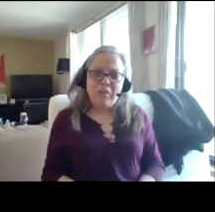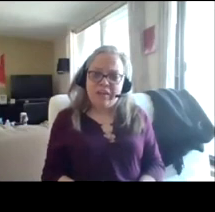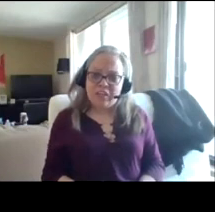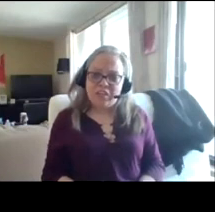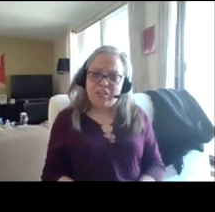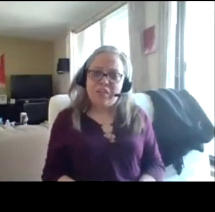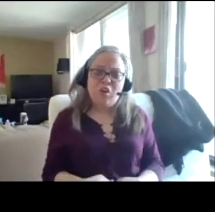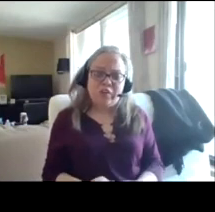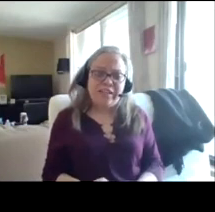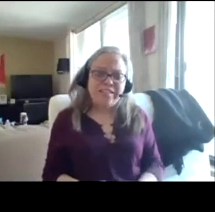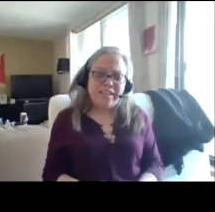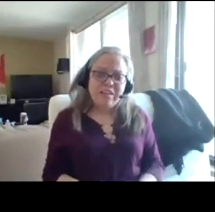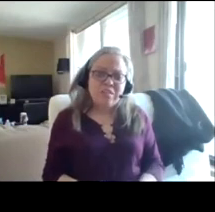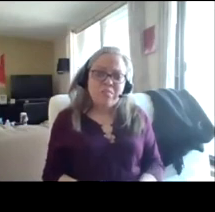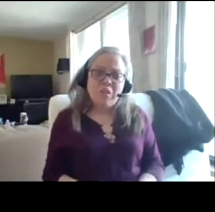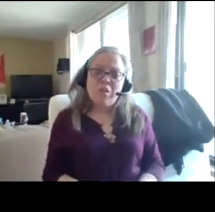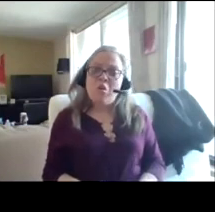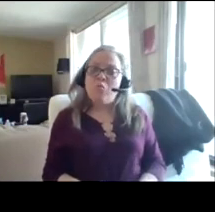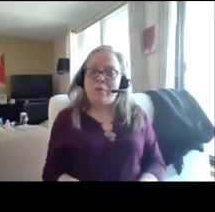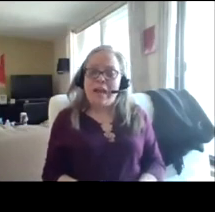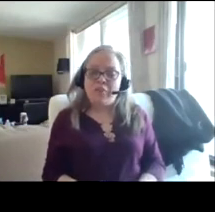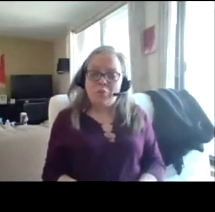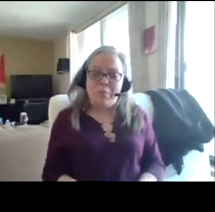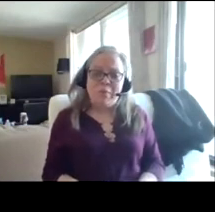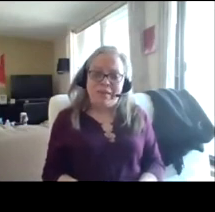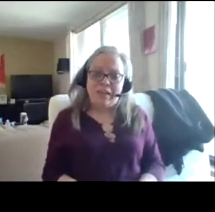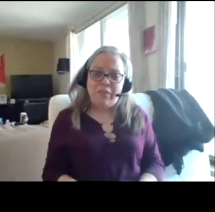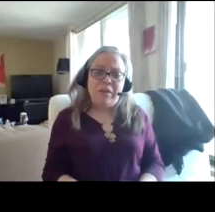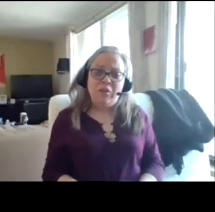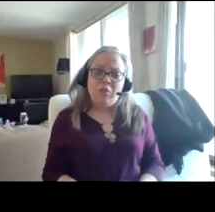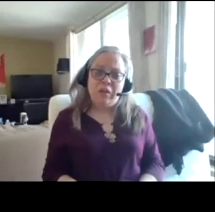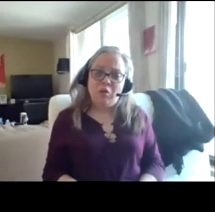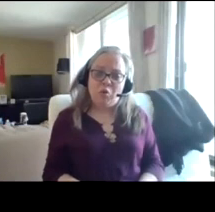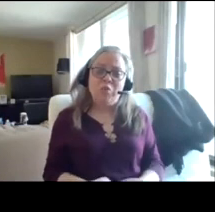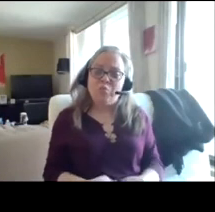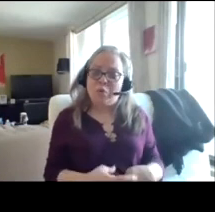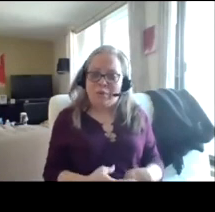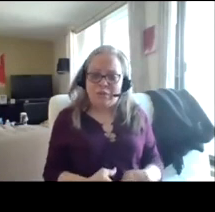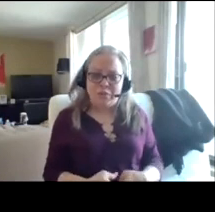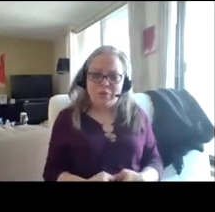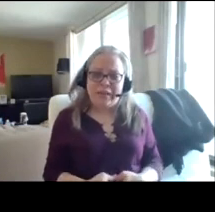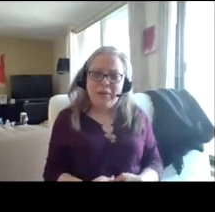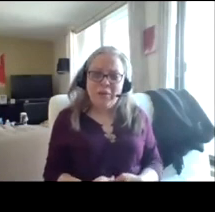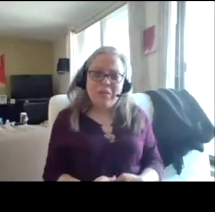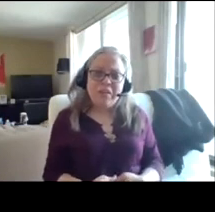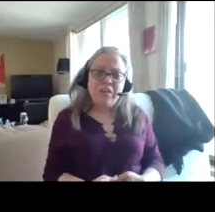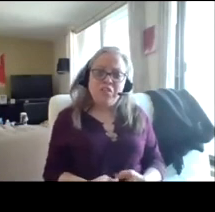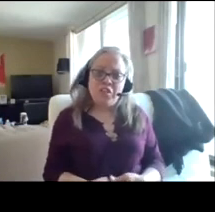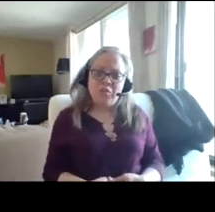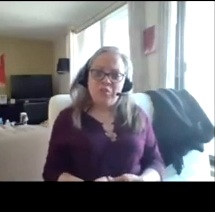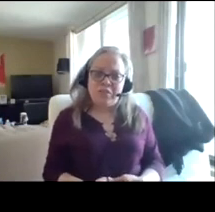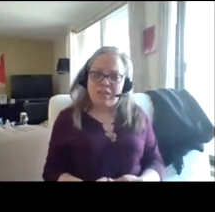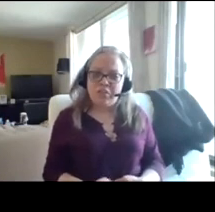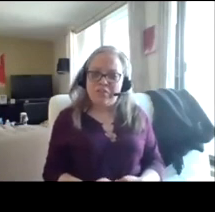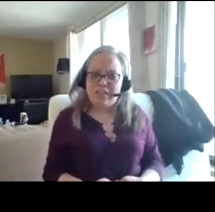health and addictions in congregate settings, where we have people coming together in homes requiring special care,